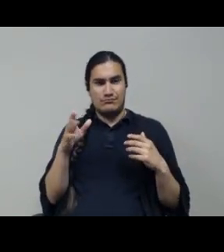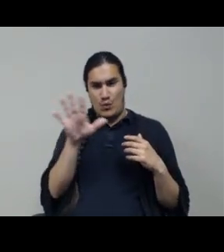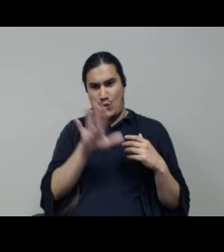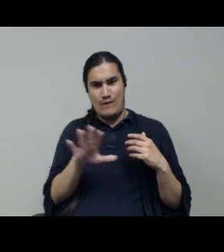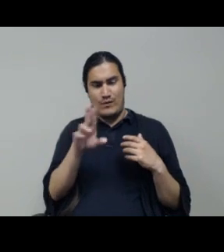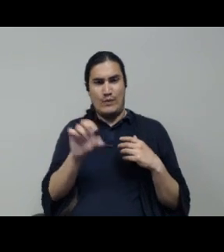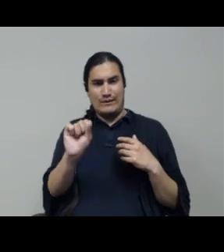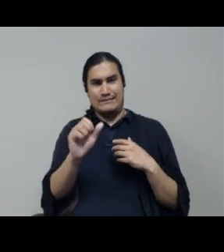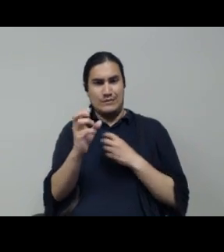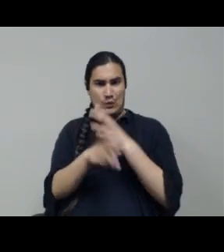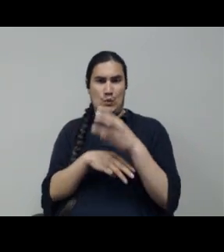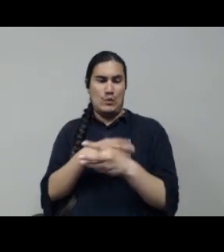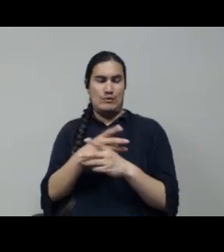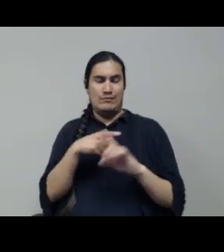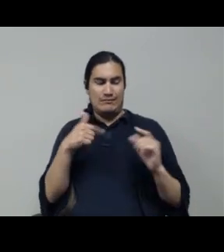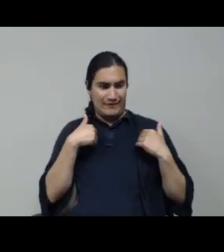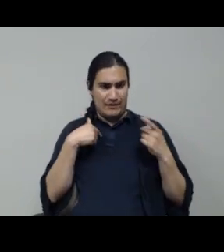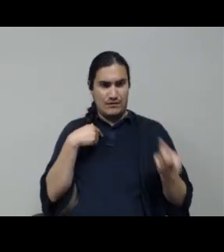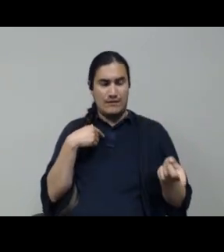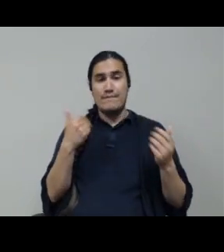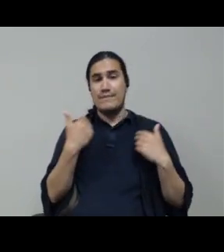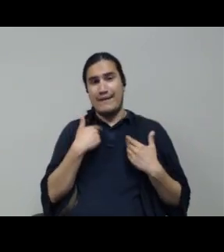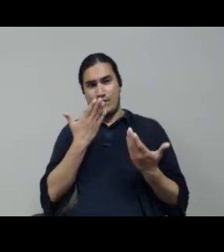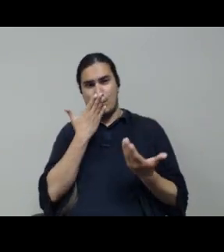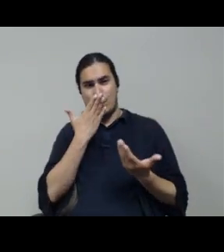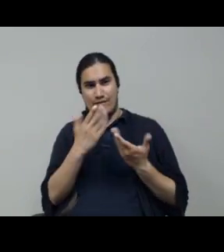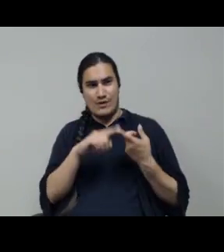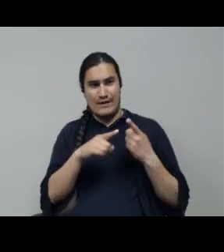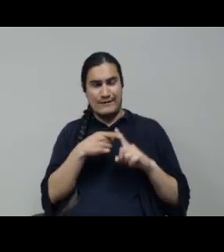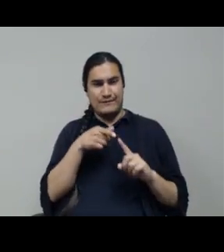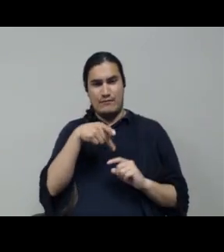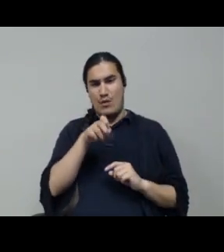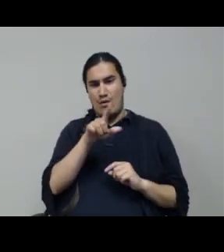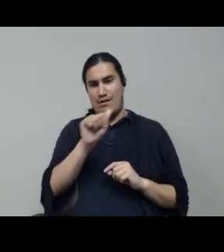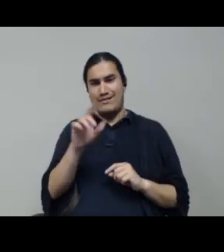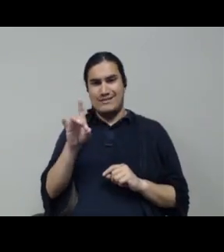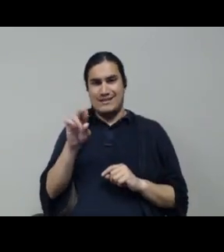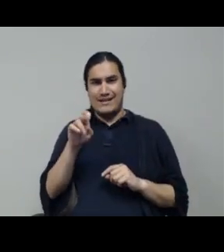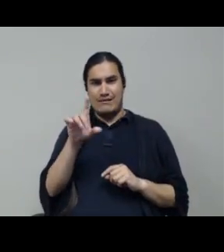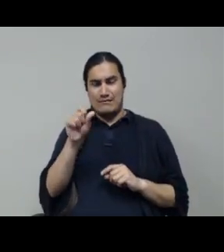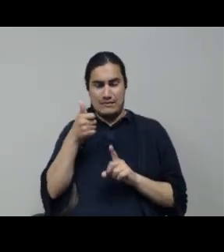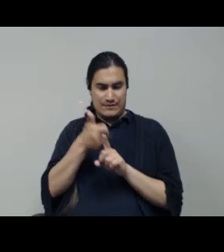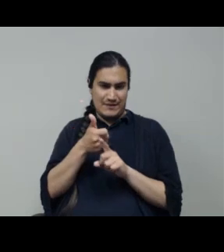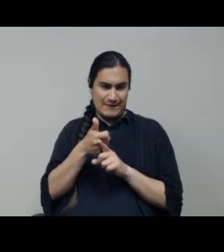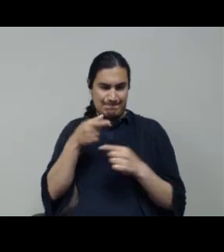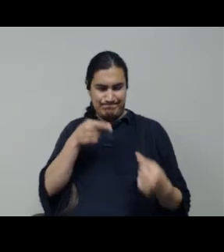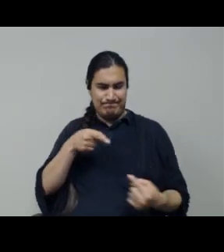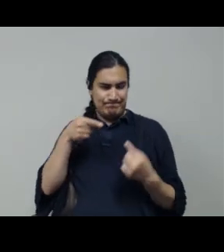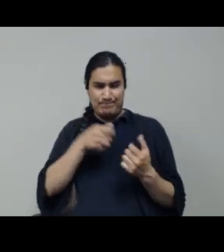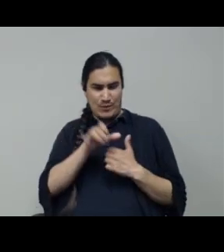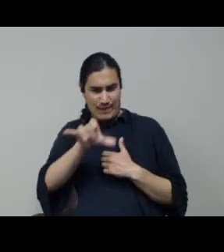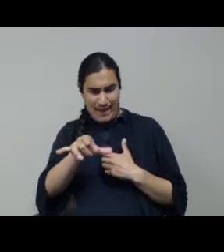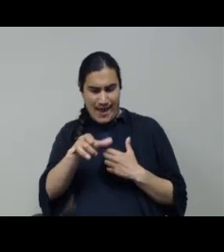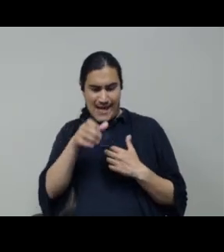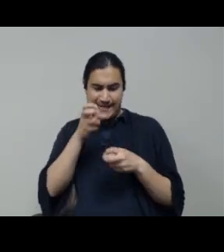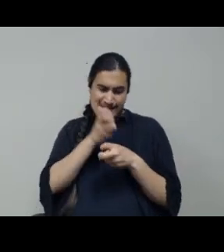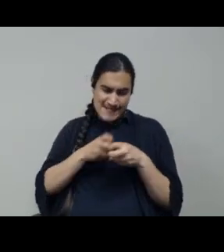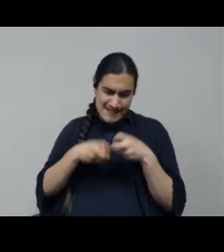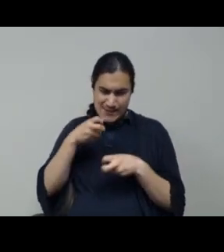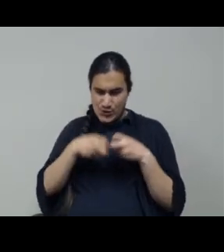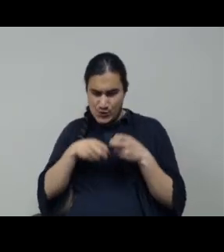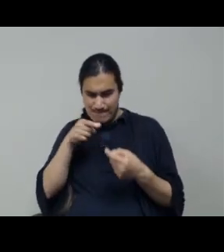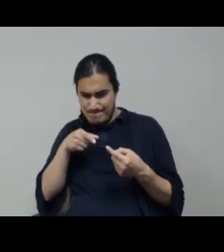world. I have a good friend, Paula Daniels, who's been struggling with this question and working on this issue for many